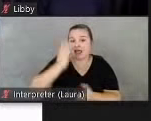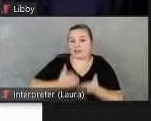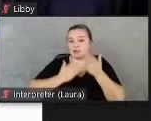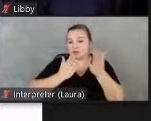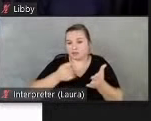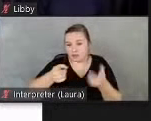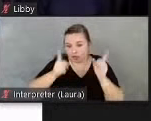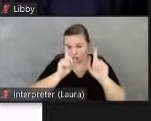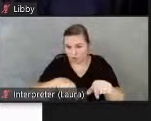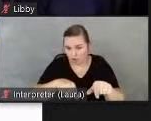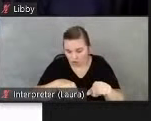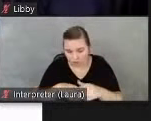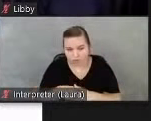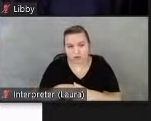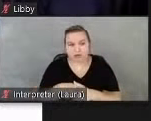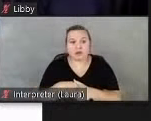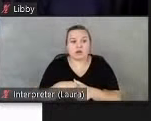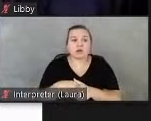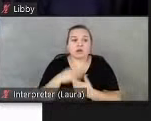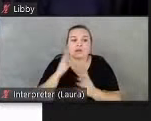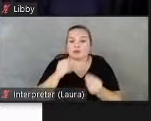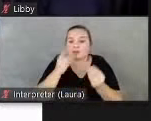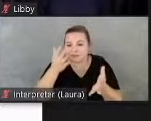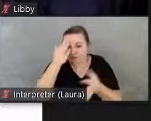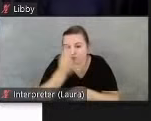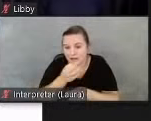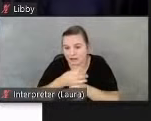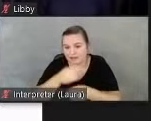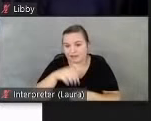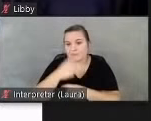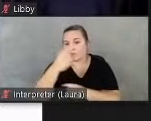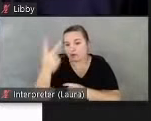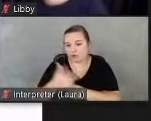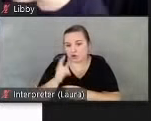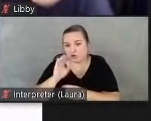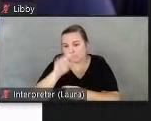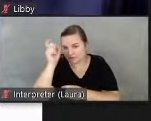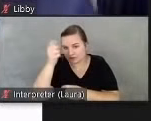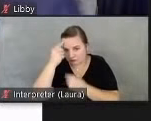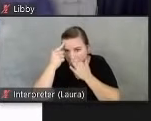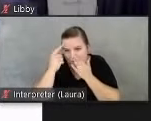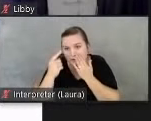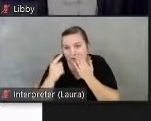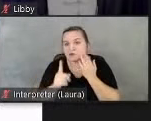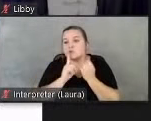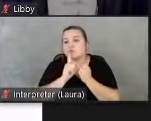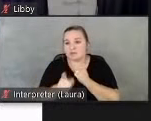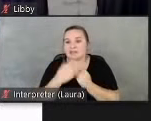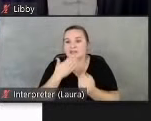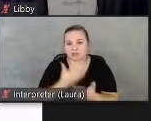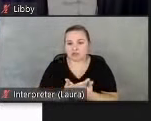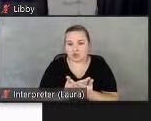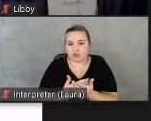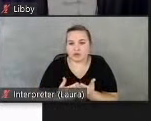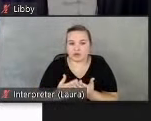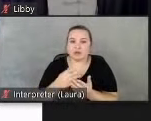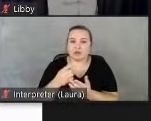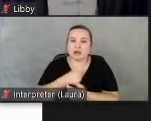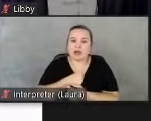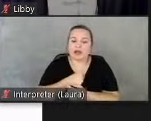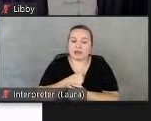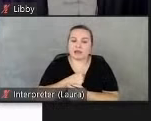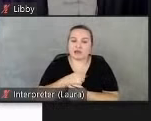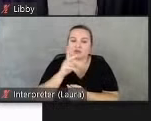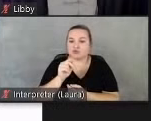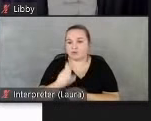because it'll give you faith in one third of our government. And so it really is good. So I do